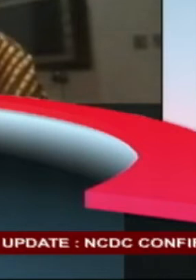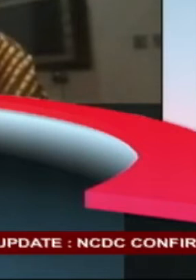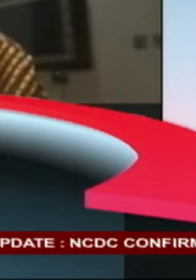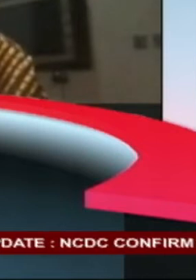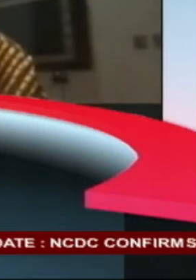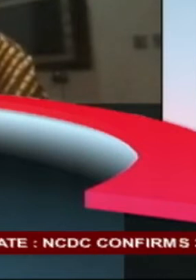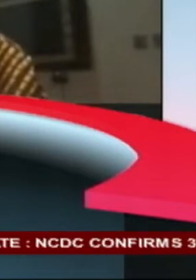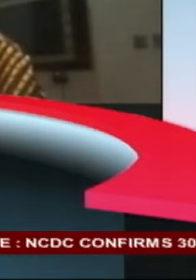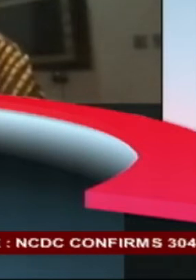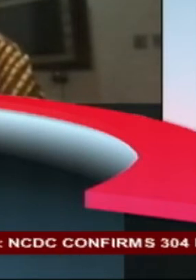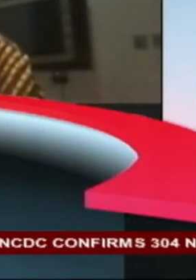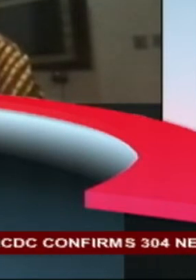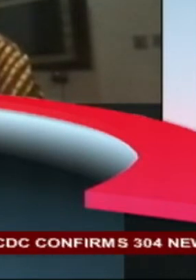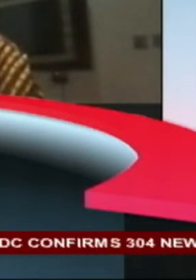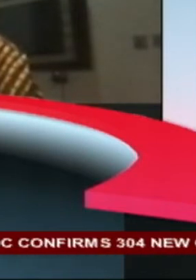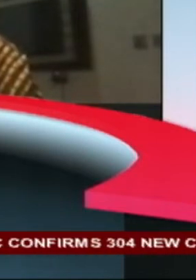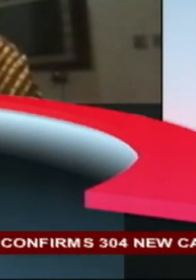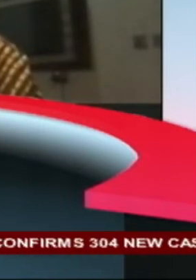much.